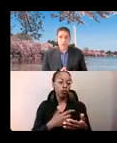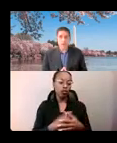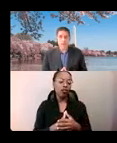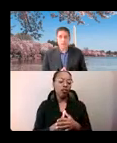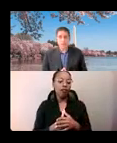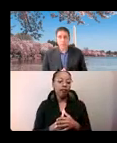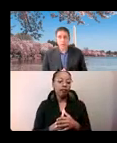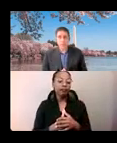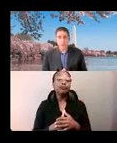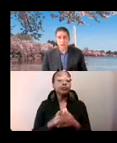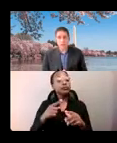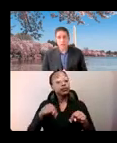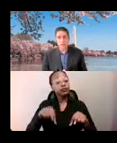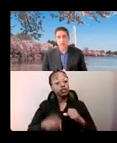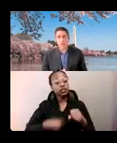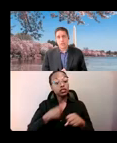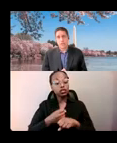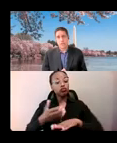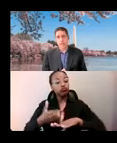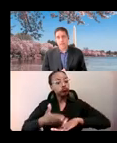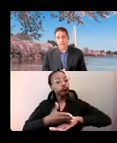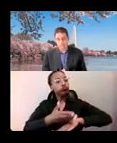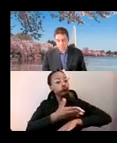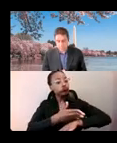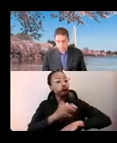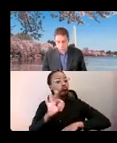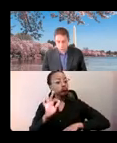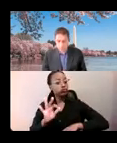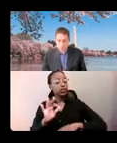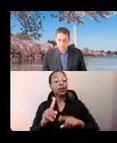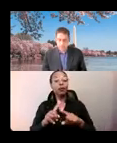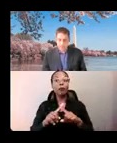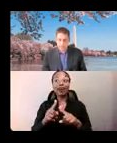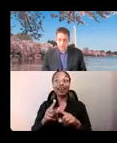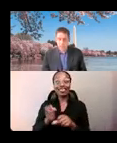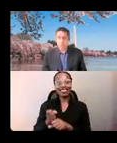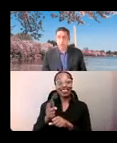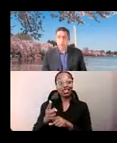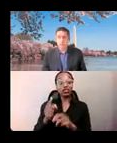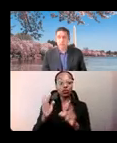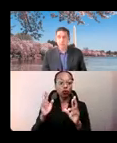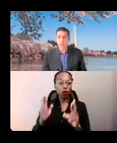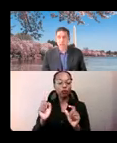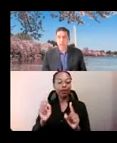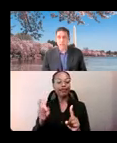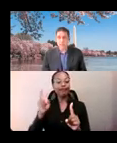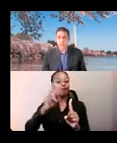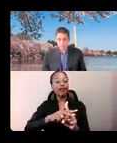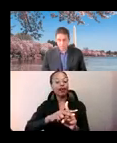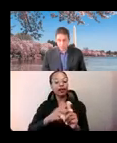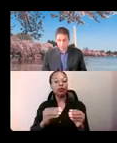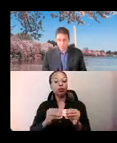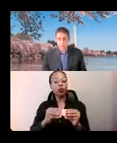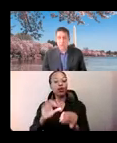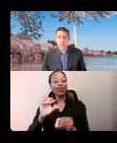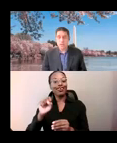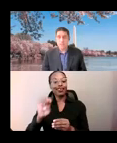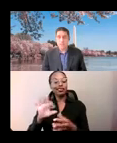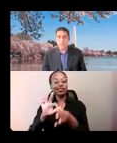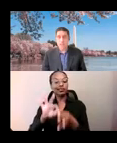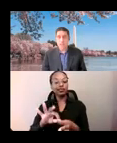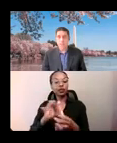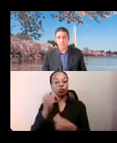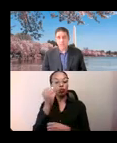great progress, and we look forward in the coming year to filing cases, we hope, in the areas of protesters' rights,